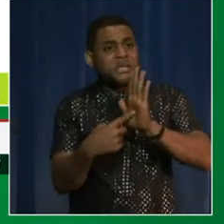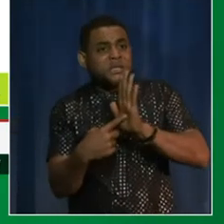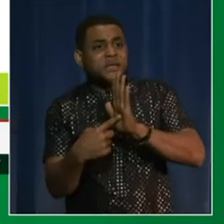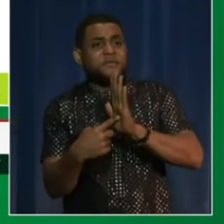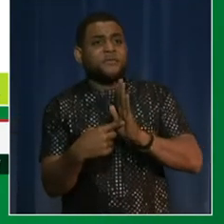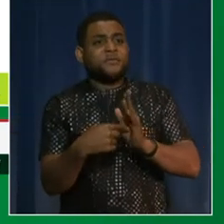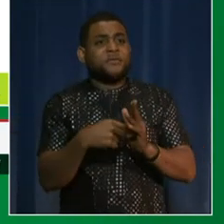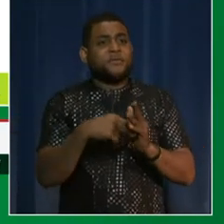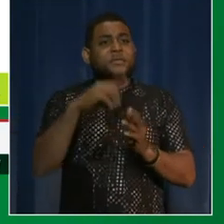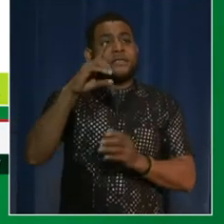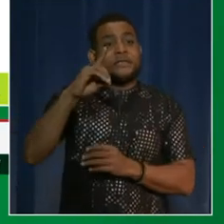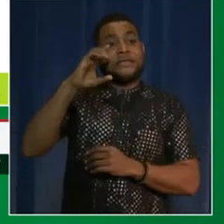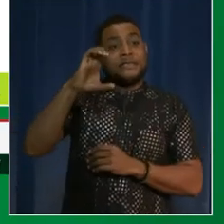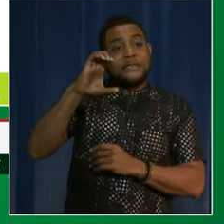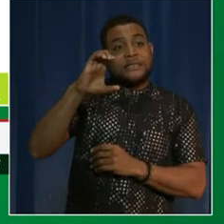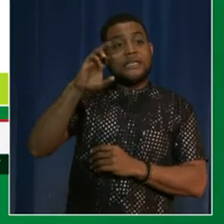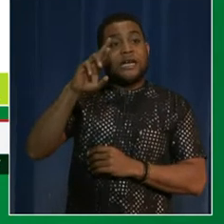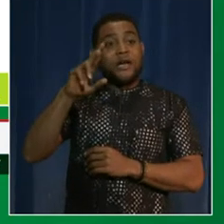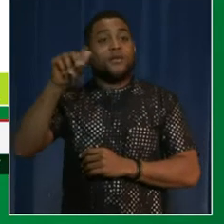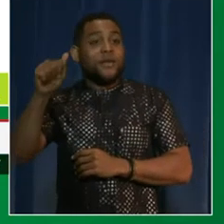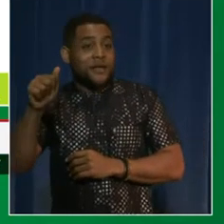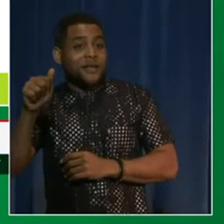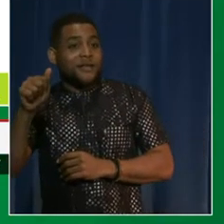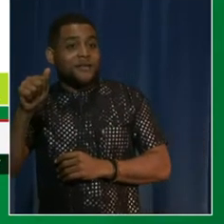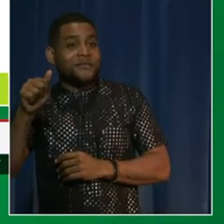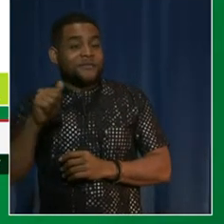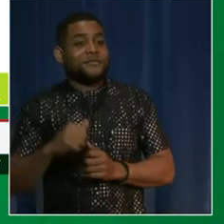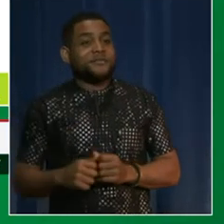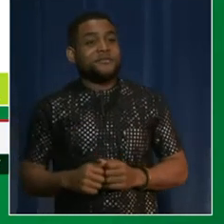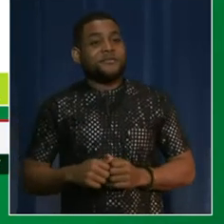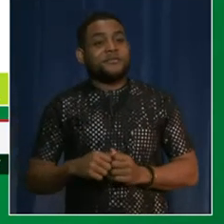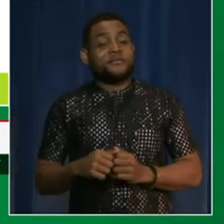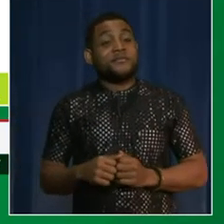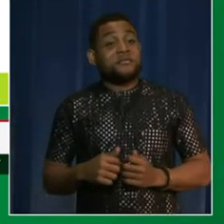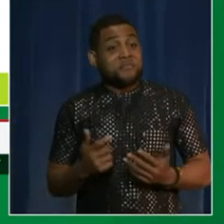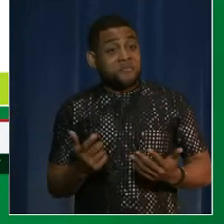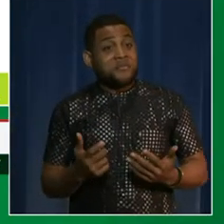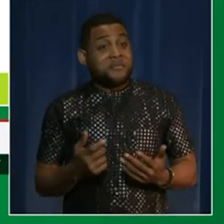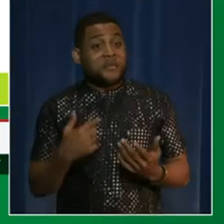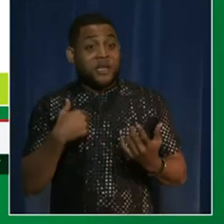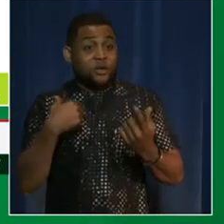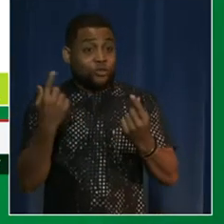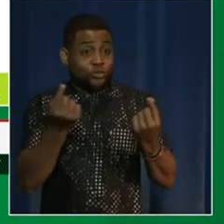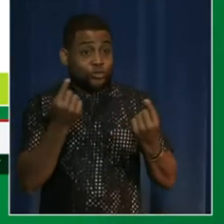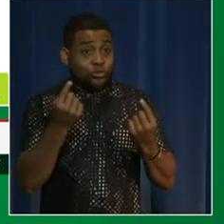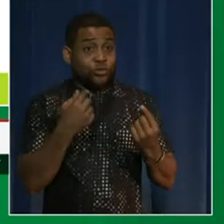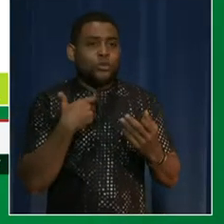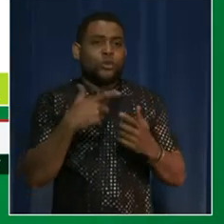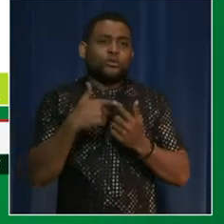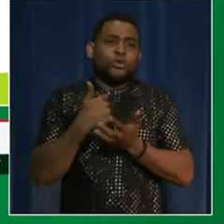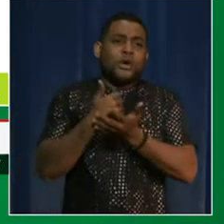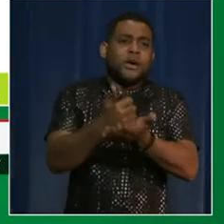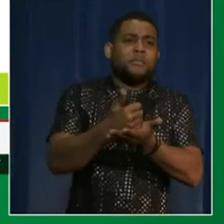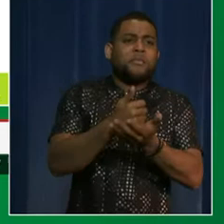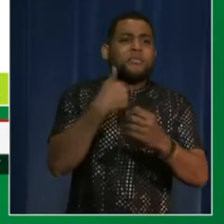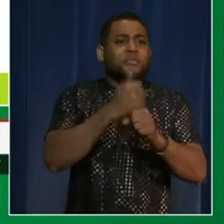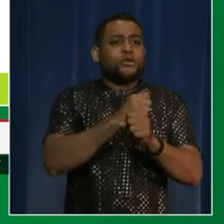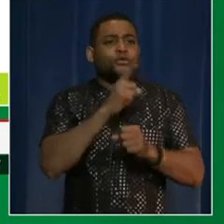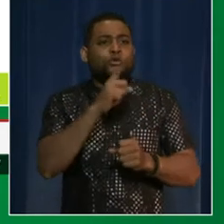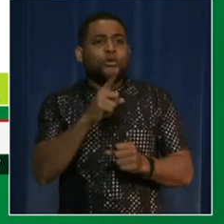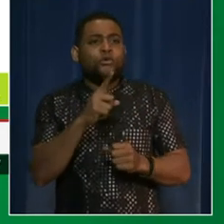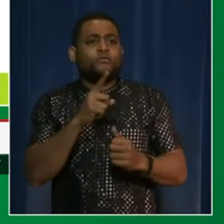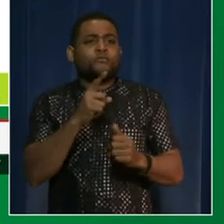Affairs, who we are and what we do. The Department of Consumer and Regulatory Affairs protects the health, safety, economic interest, and quality of life of